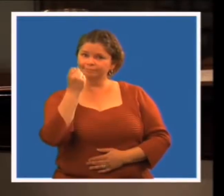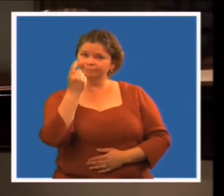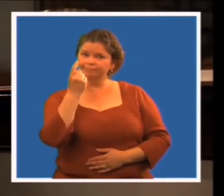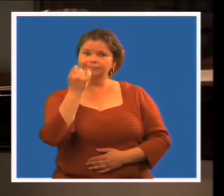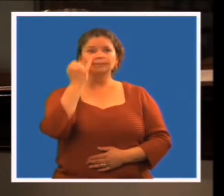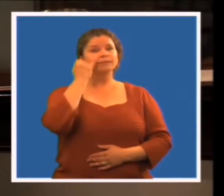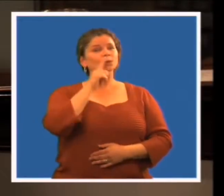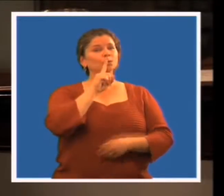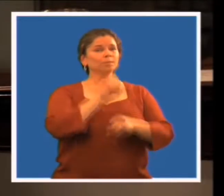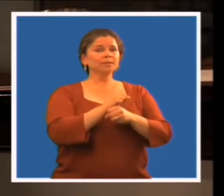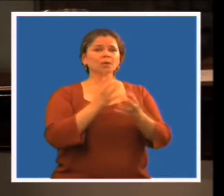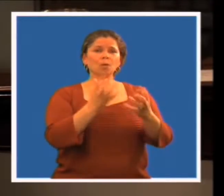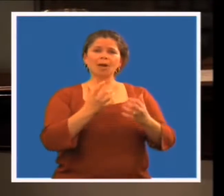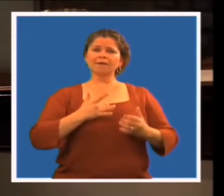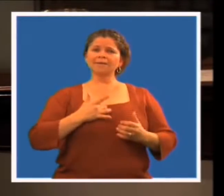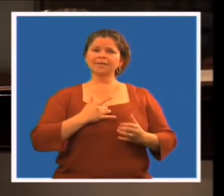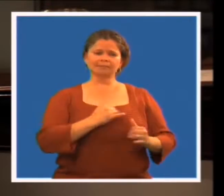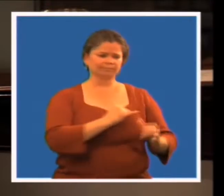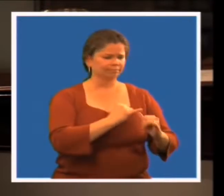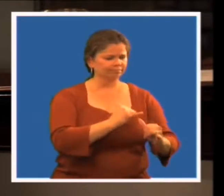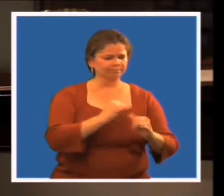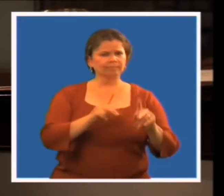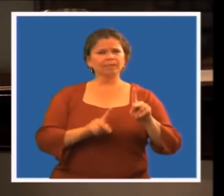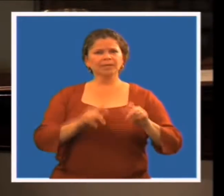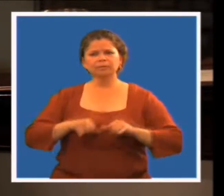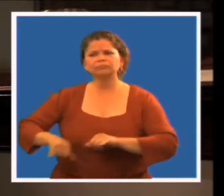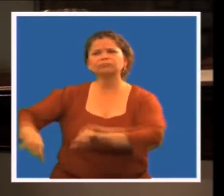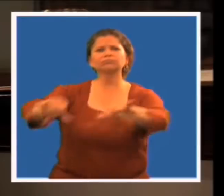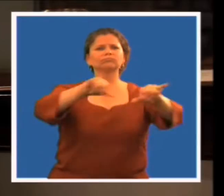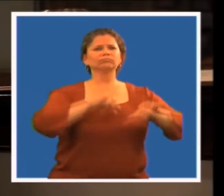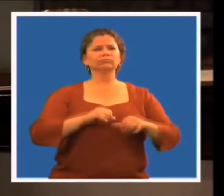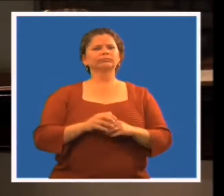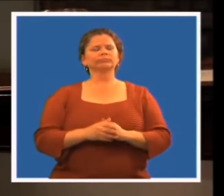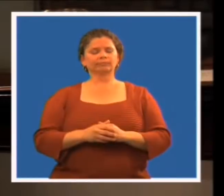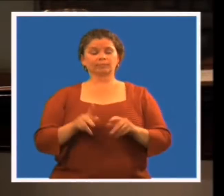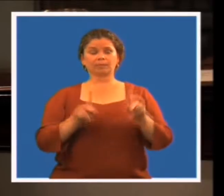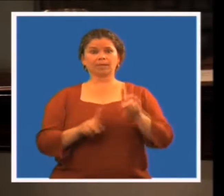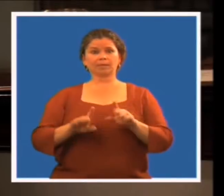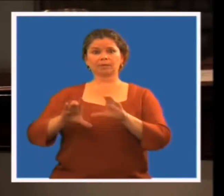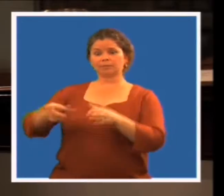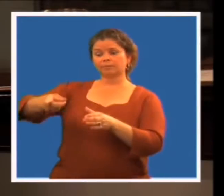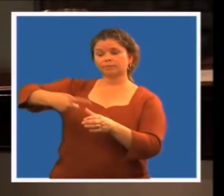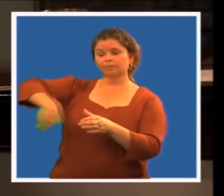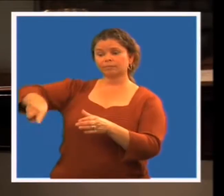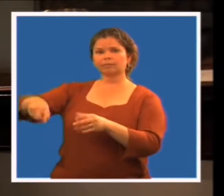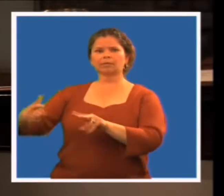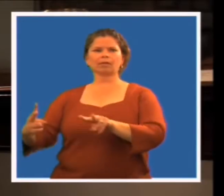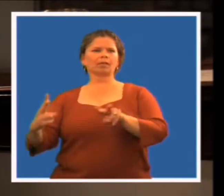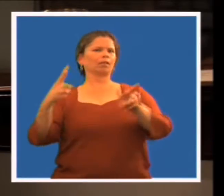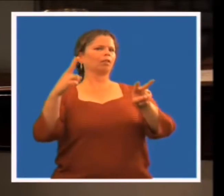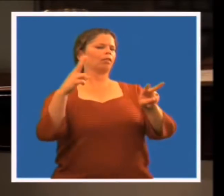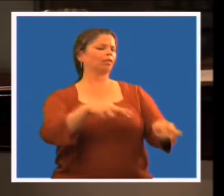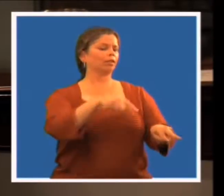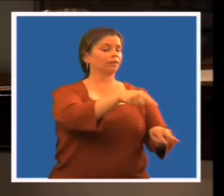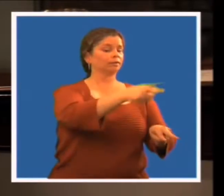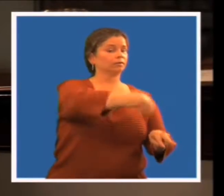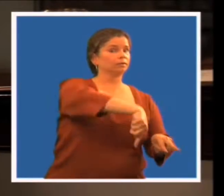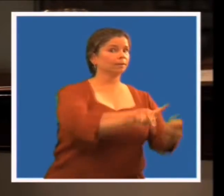and thus play a meaningful role in the life of this province. But to achieve true